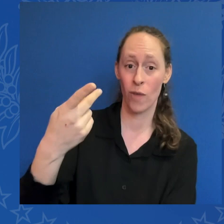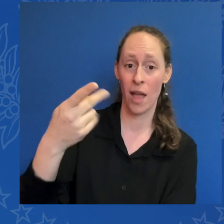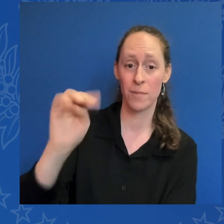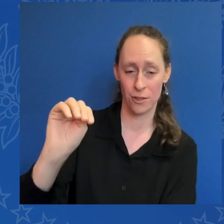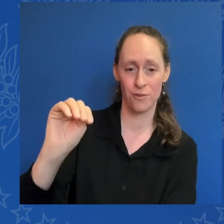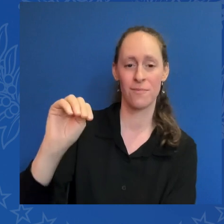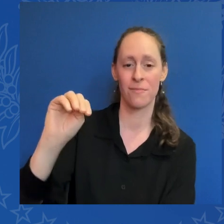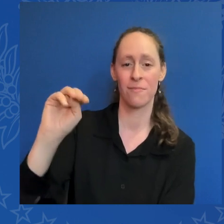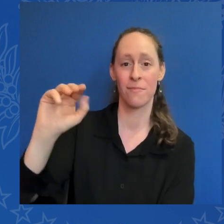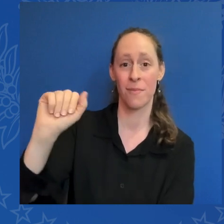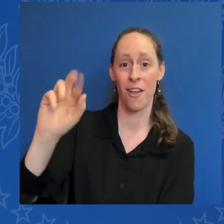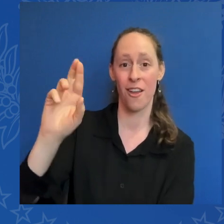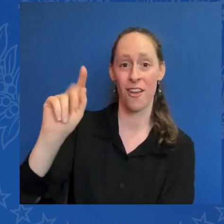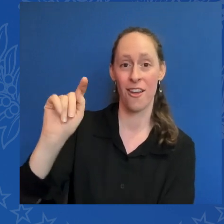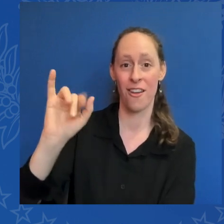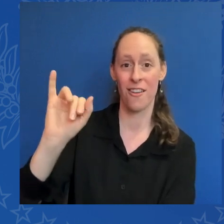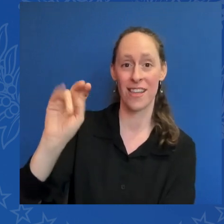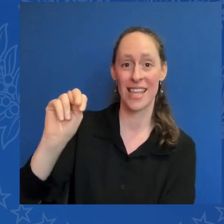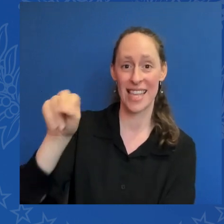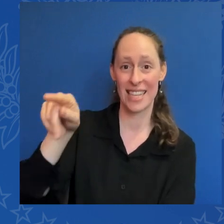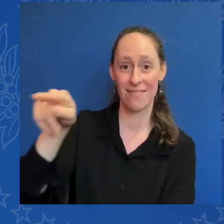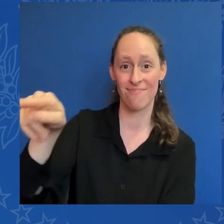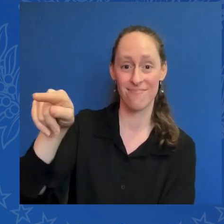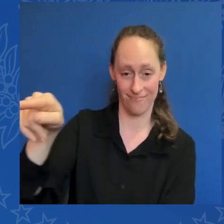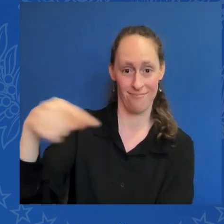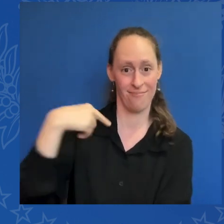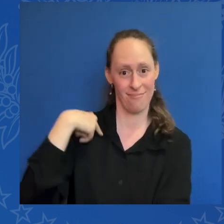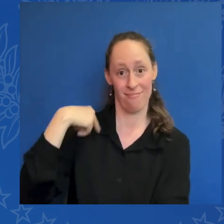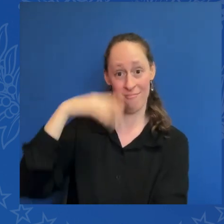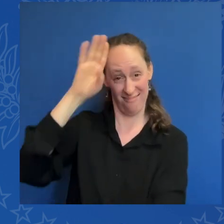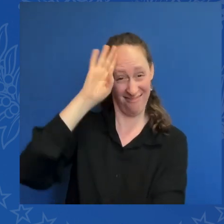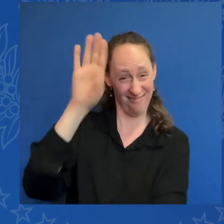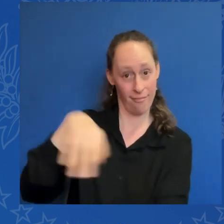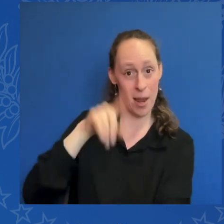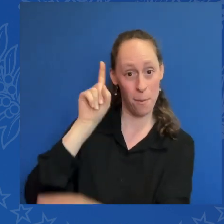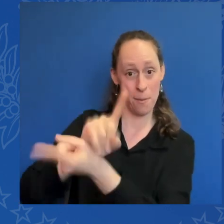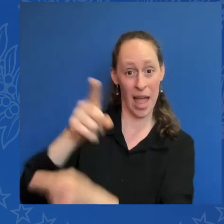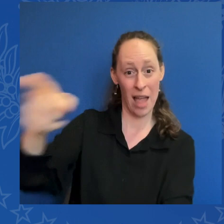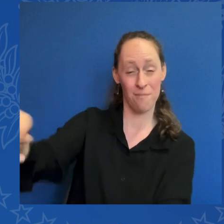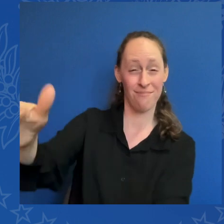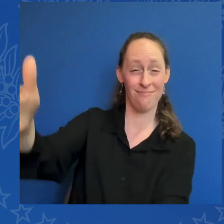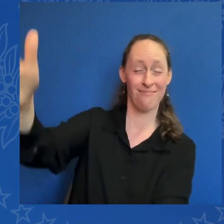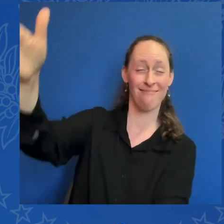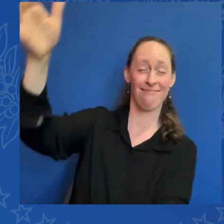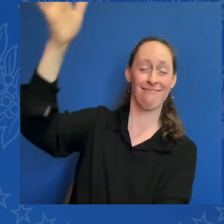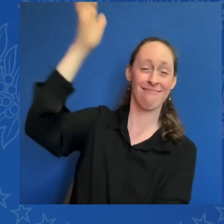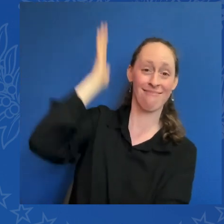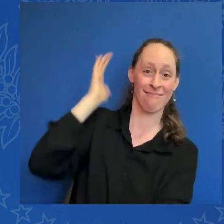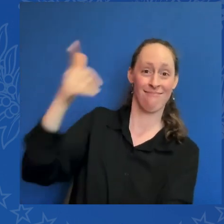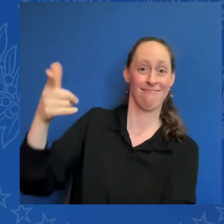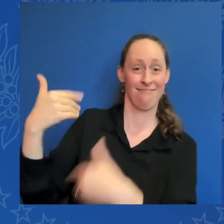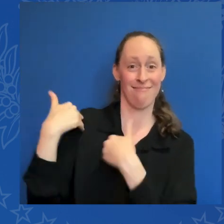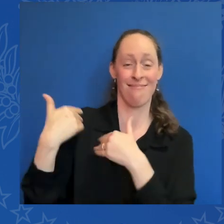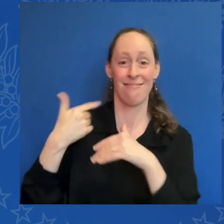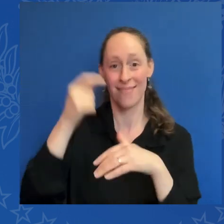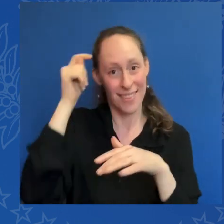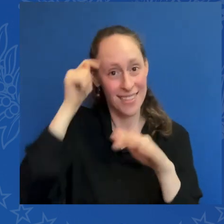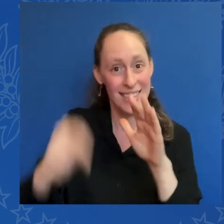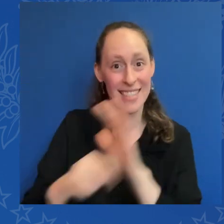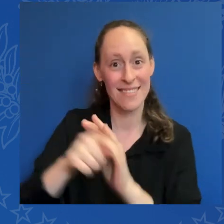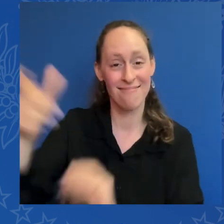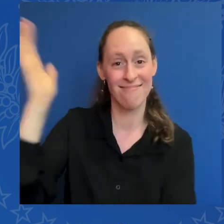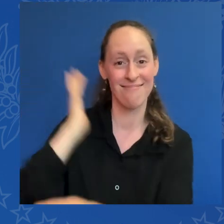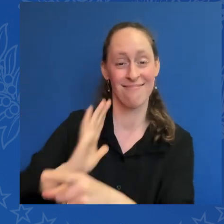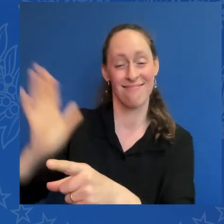Taoiseach. And the bad news was we put him up in lovely quarters across from the White House, and he had